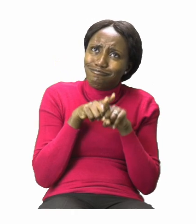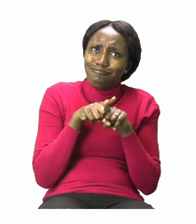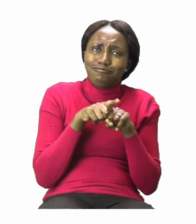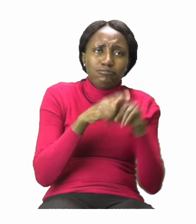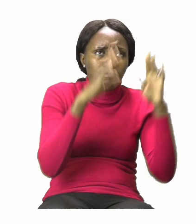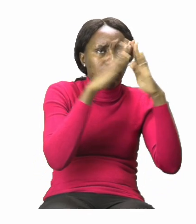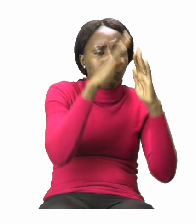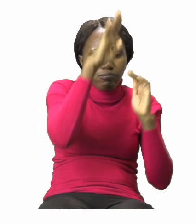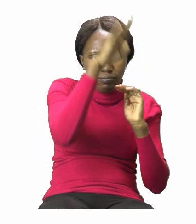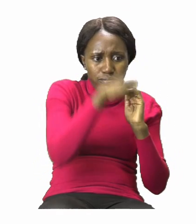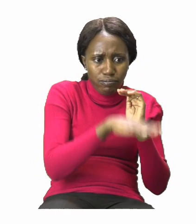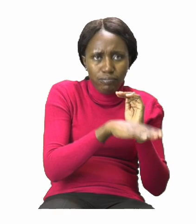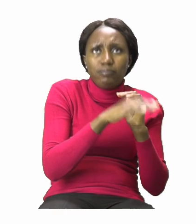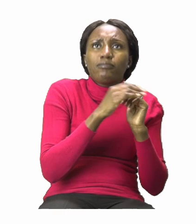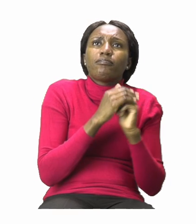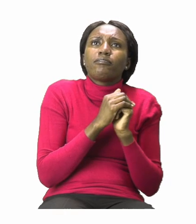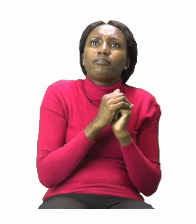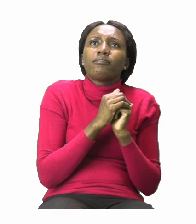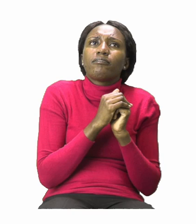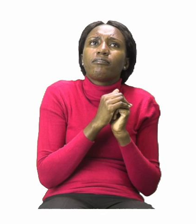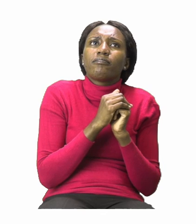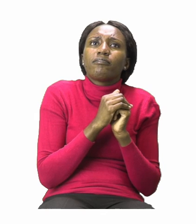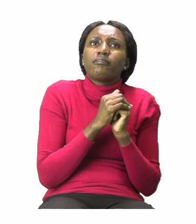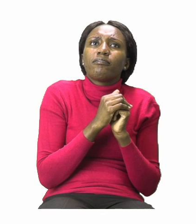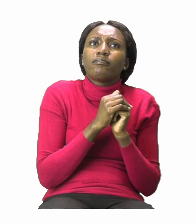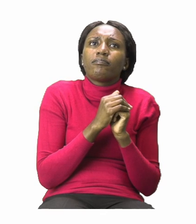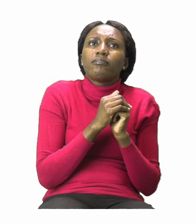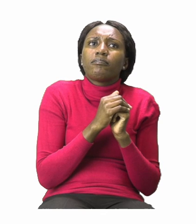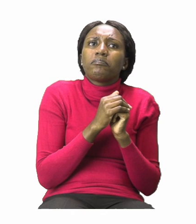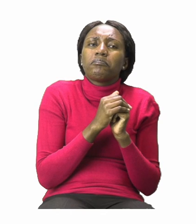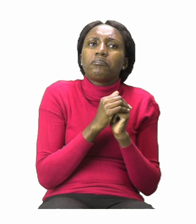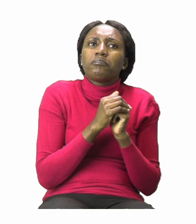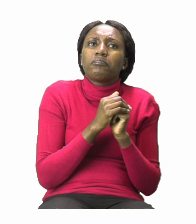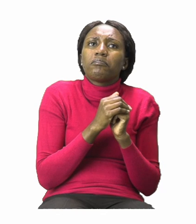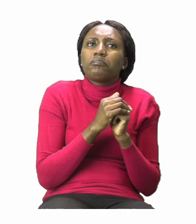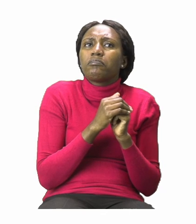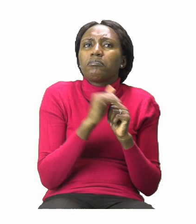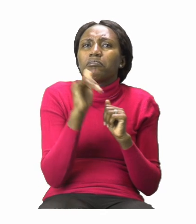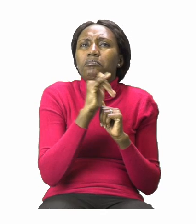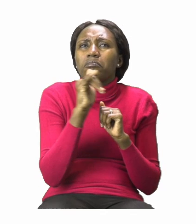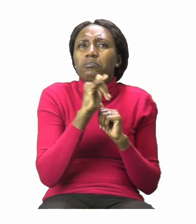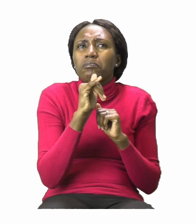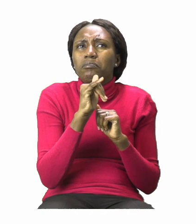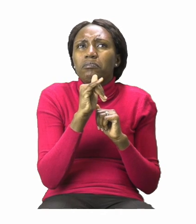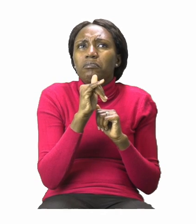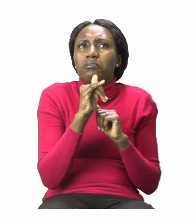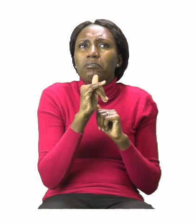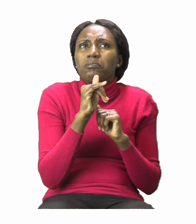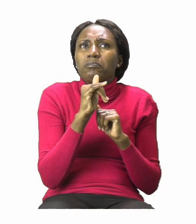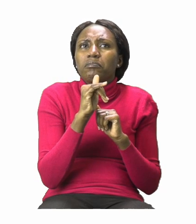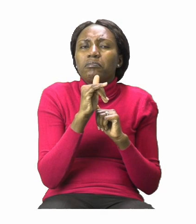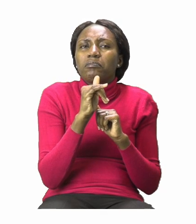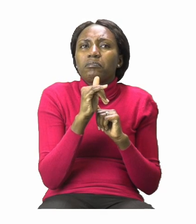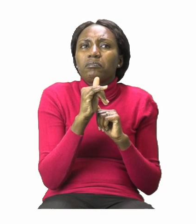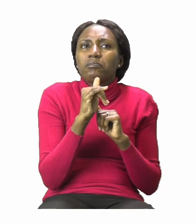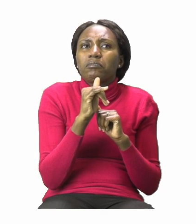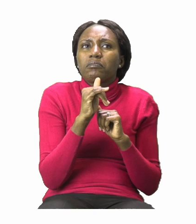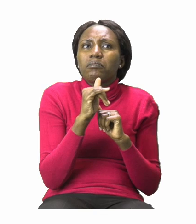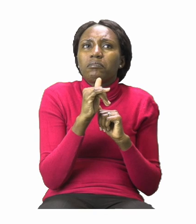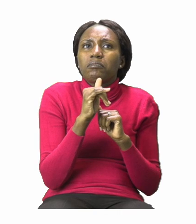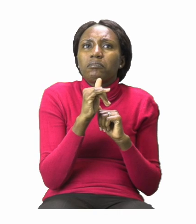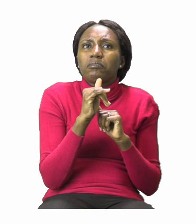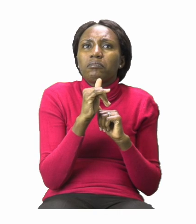house. Is it for the third one? No, those trees don't look